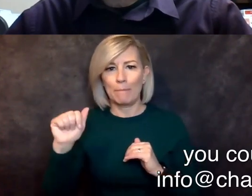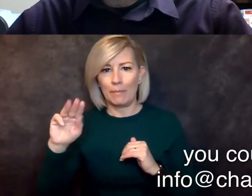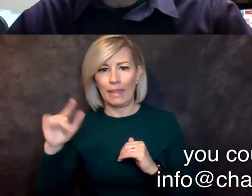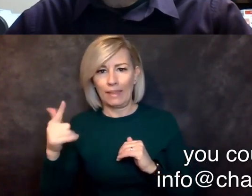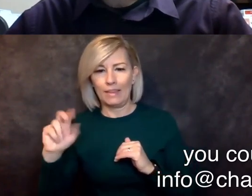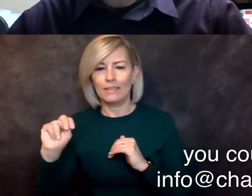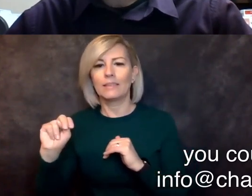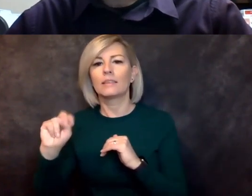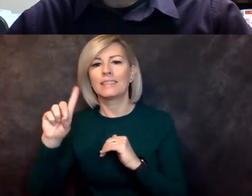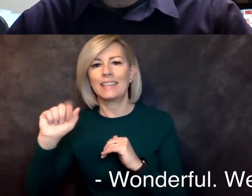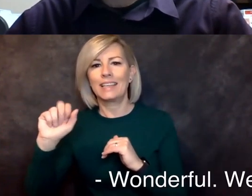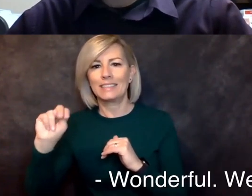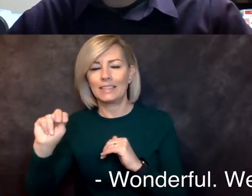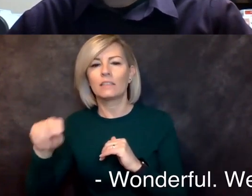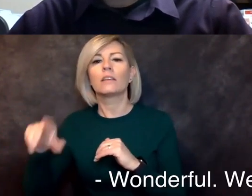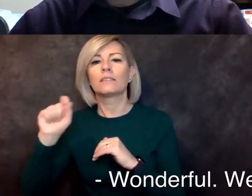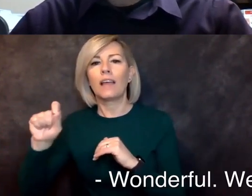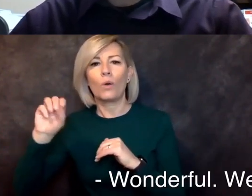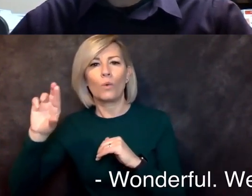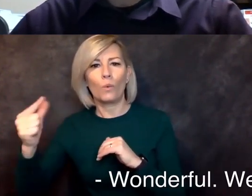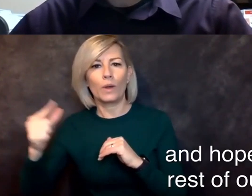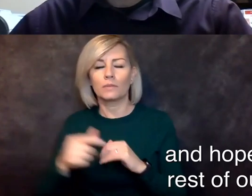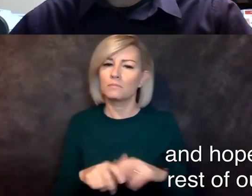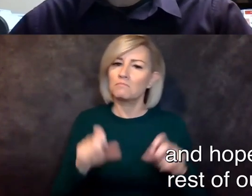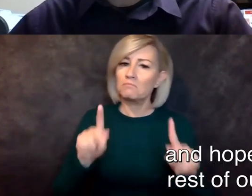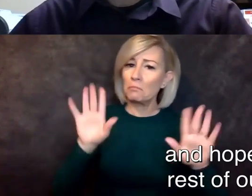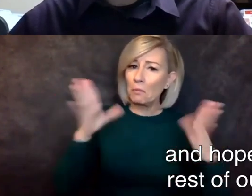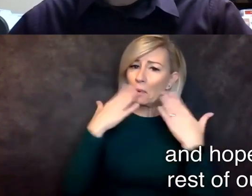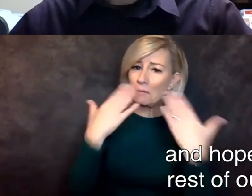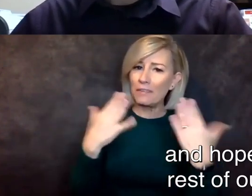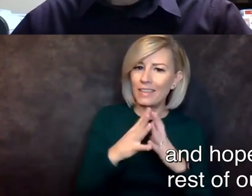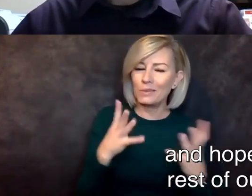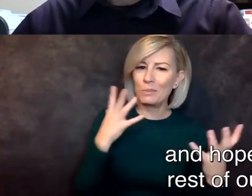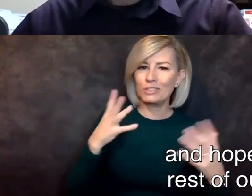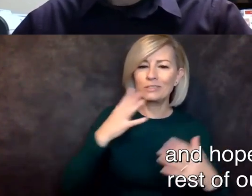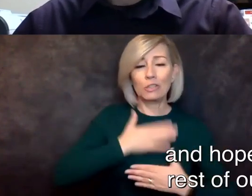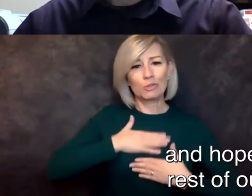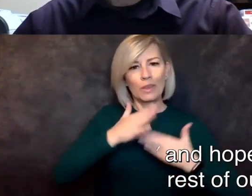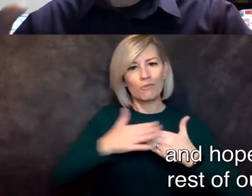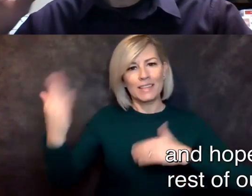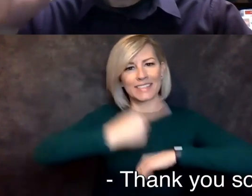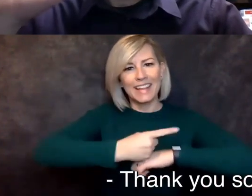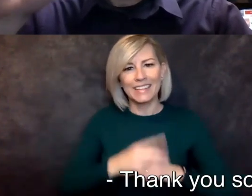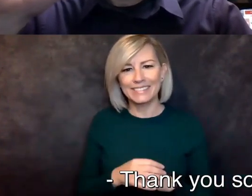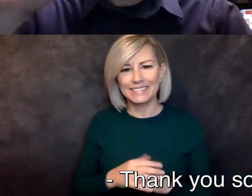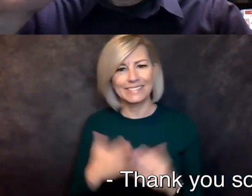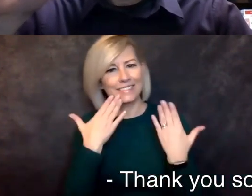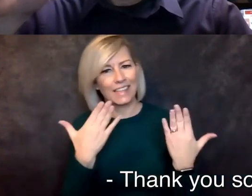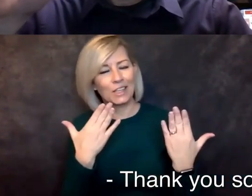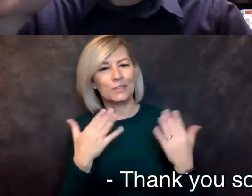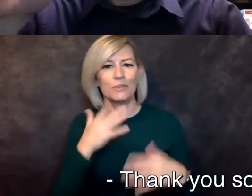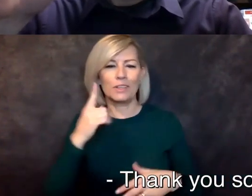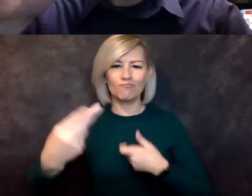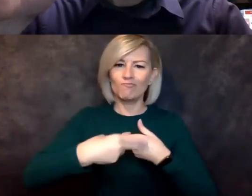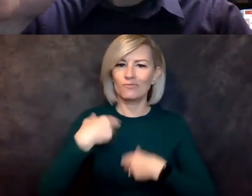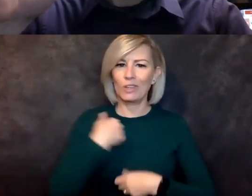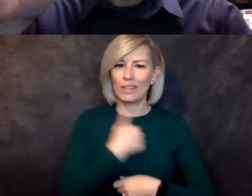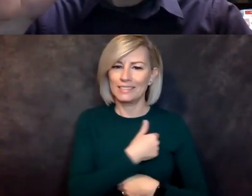.org. Wonderful. Well, thank you so much and hope you enjoy the rest of our event today. Thank you so much for having us.